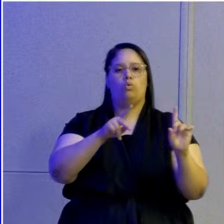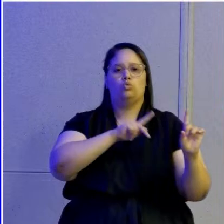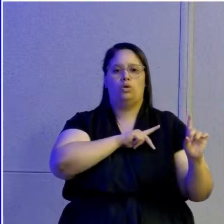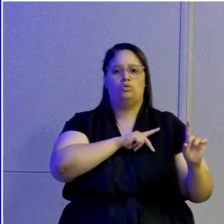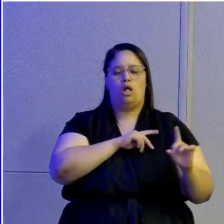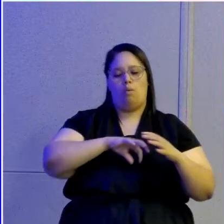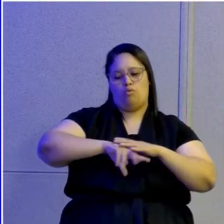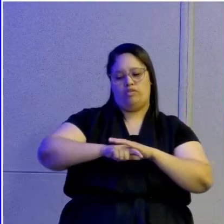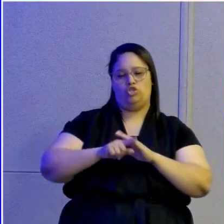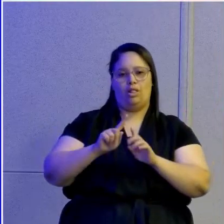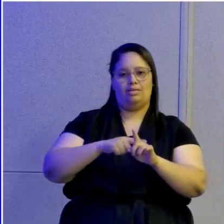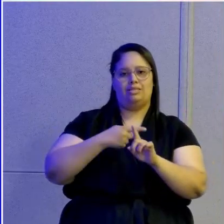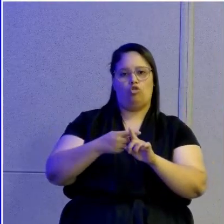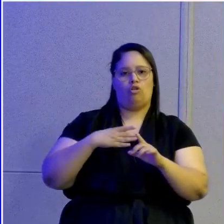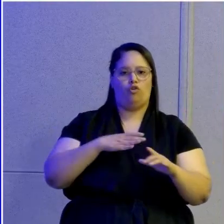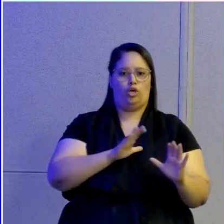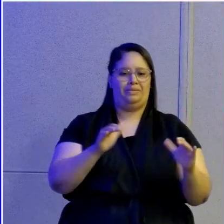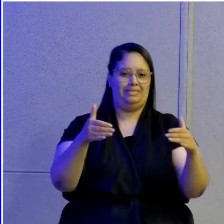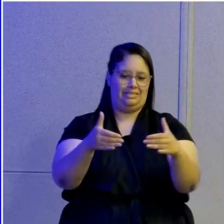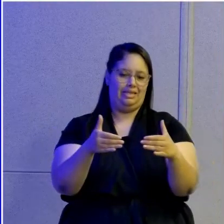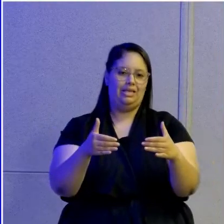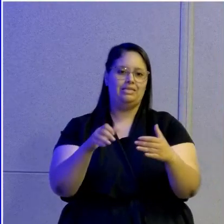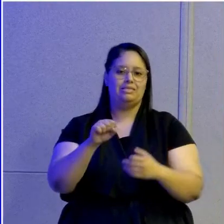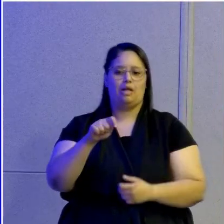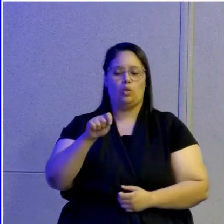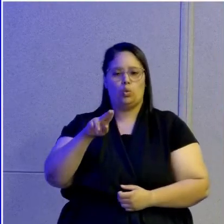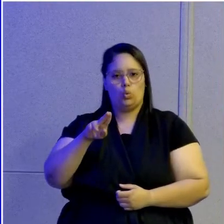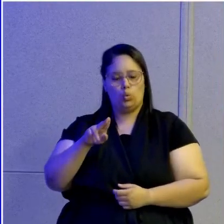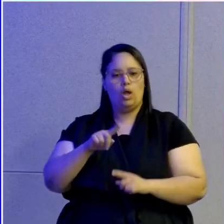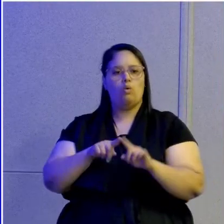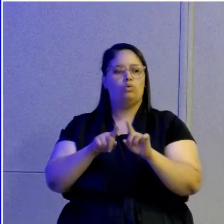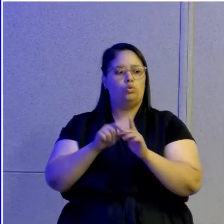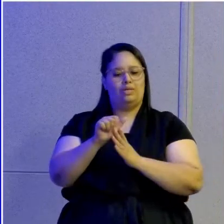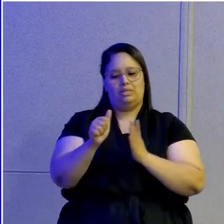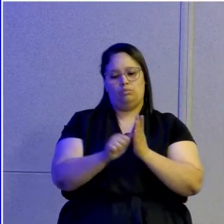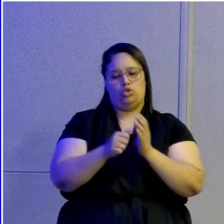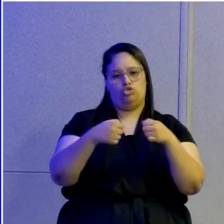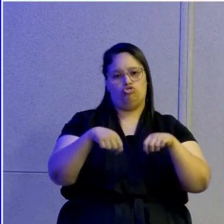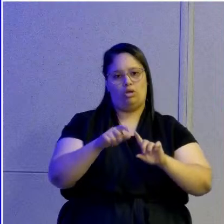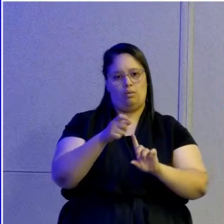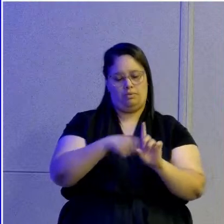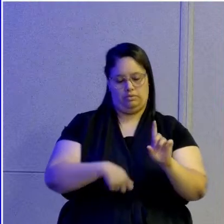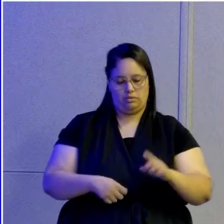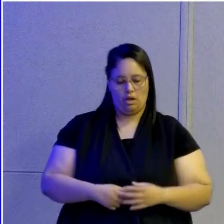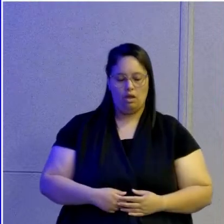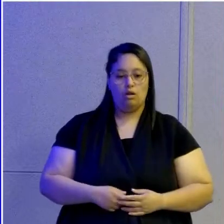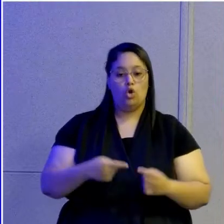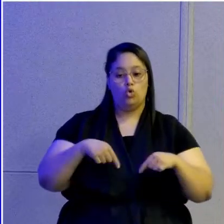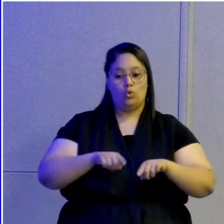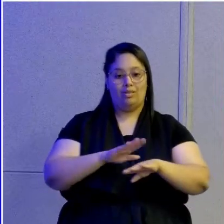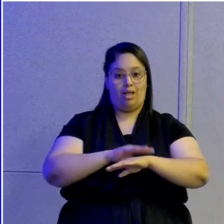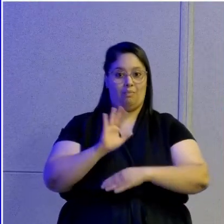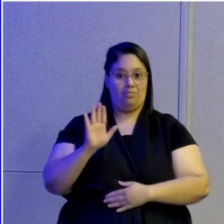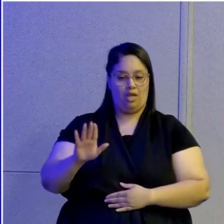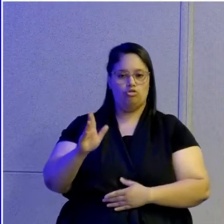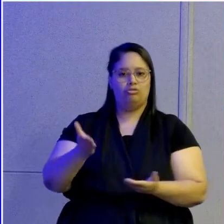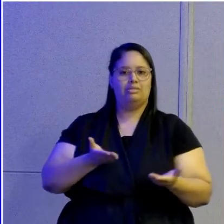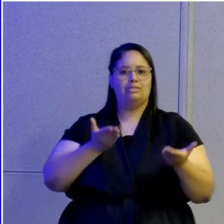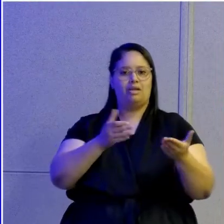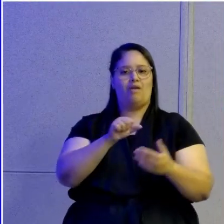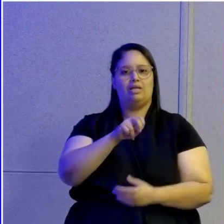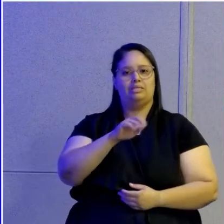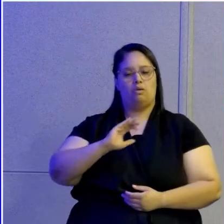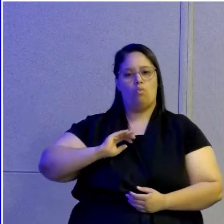KwaZulu-Natal Provincial Executive Committee of SATU and as its Deputy Chairman. During this time, she also served in the